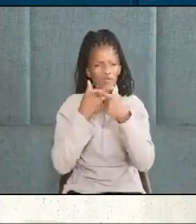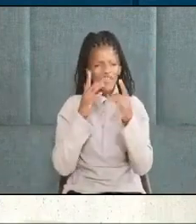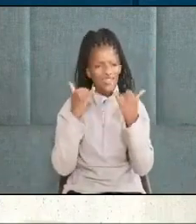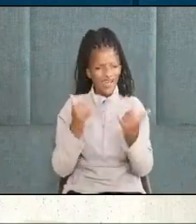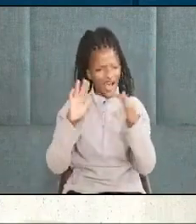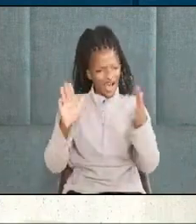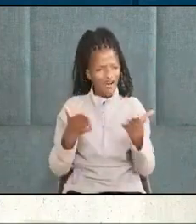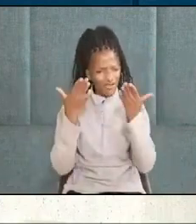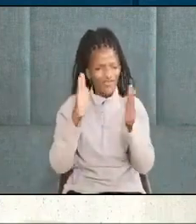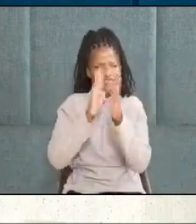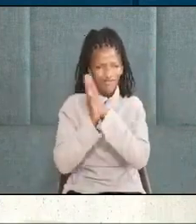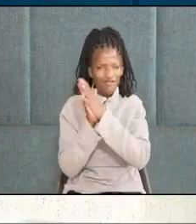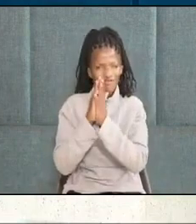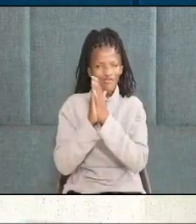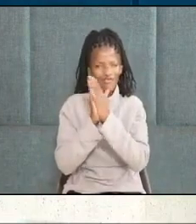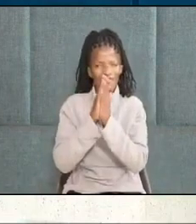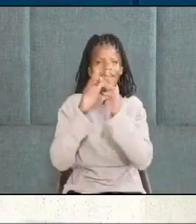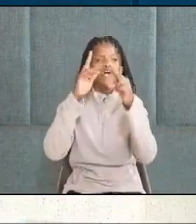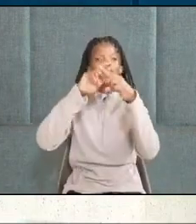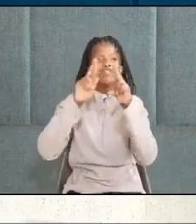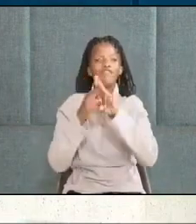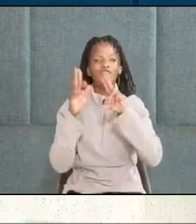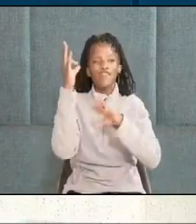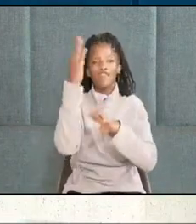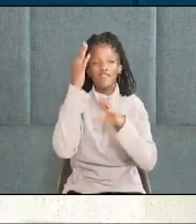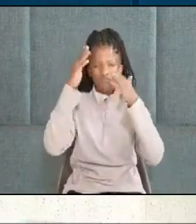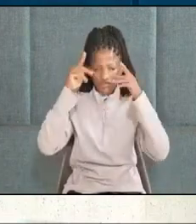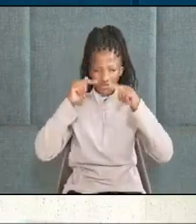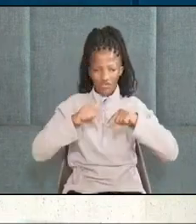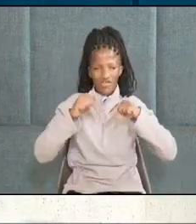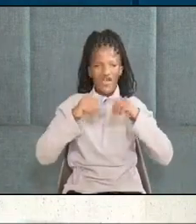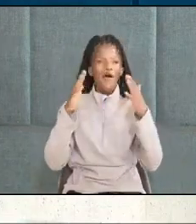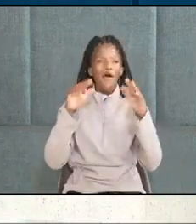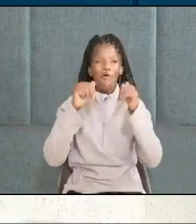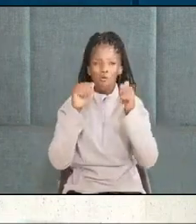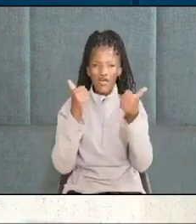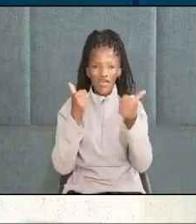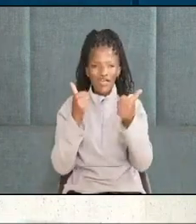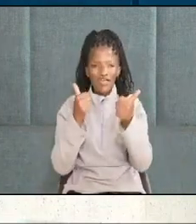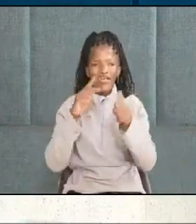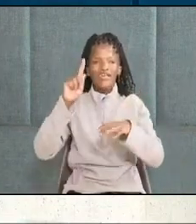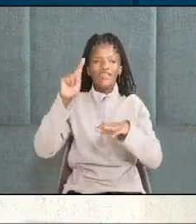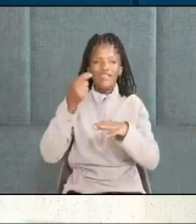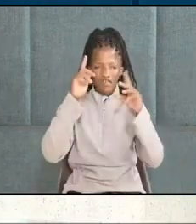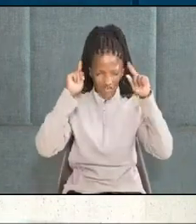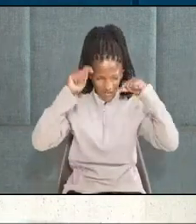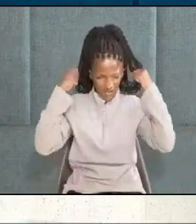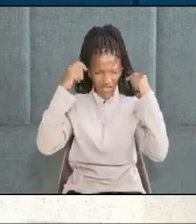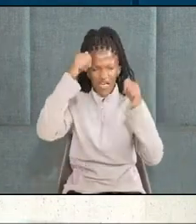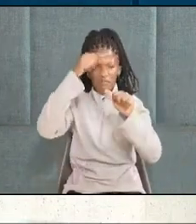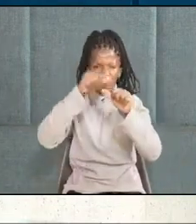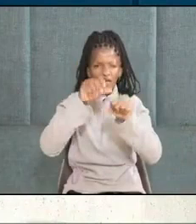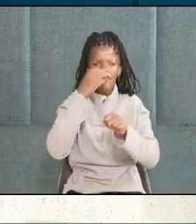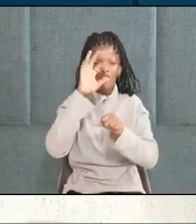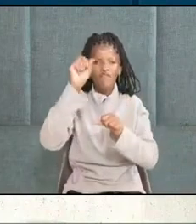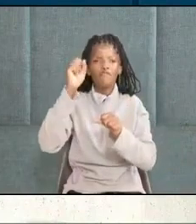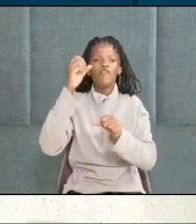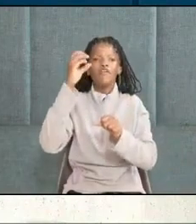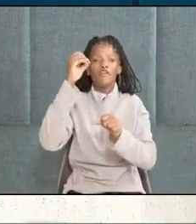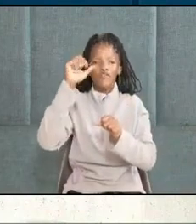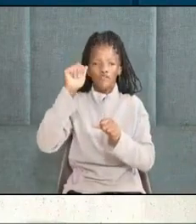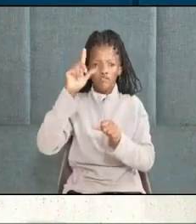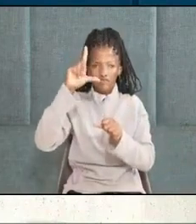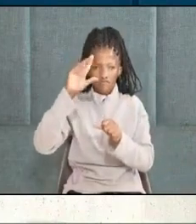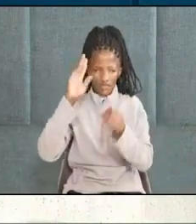is this story related to the sermon today? Well, the lost sheep reminds me of Saul. Last Sabbath,